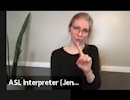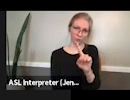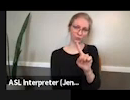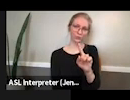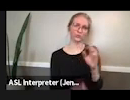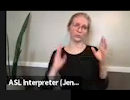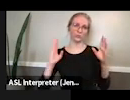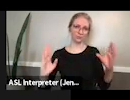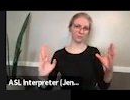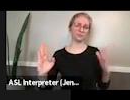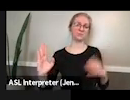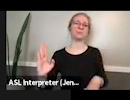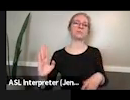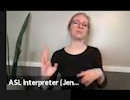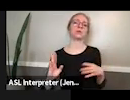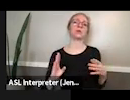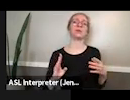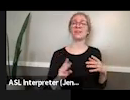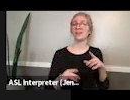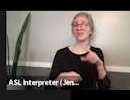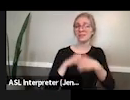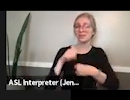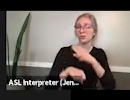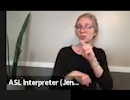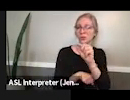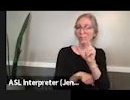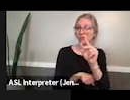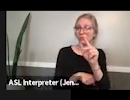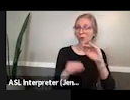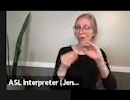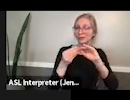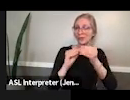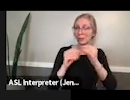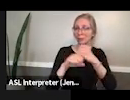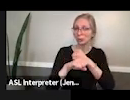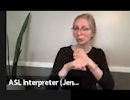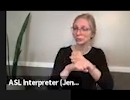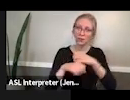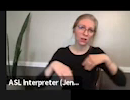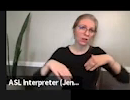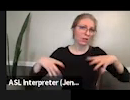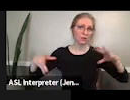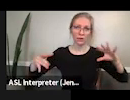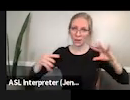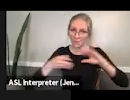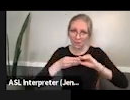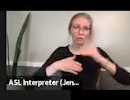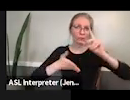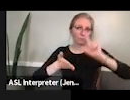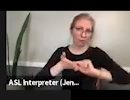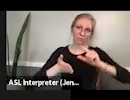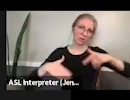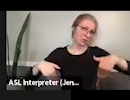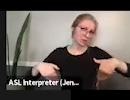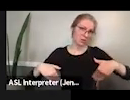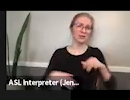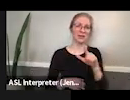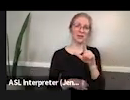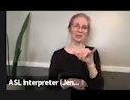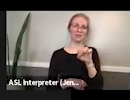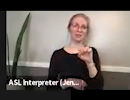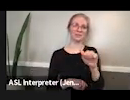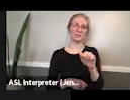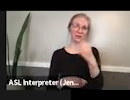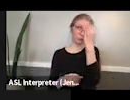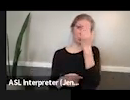the 2023 numbers aren't compiled and published yet. Lisa told me she's just finished working